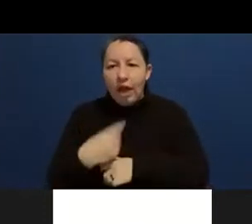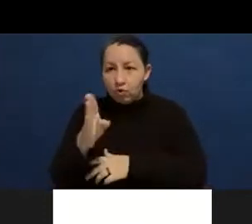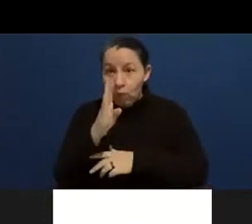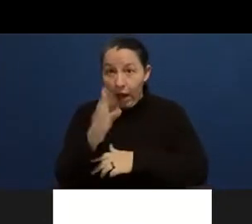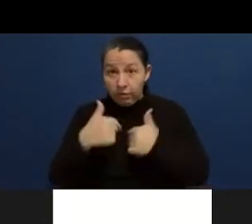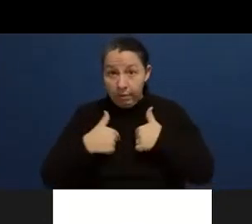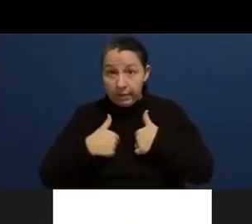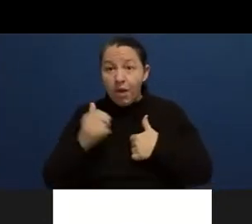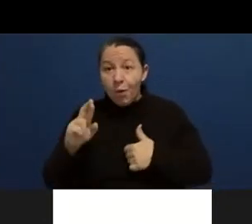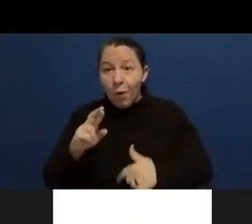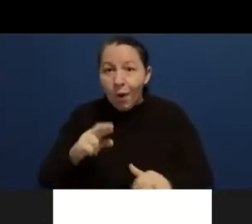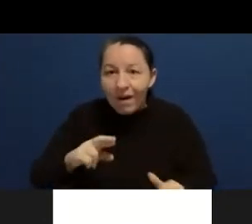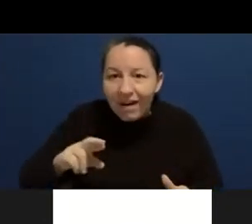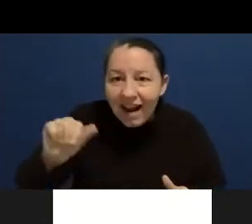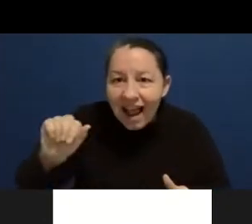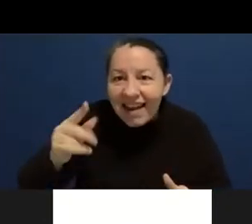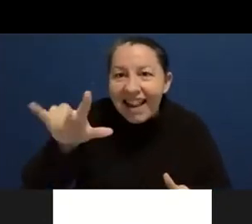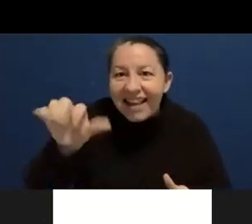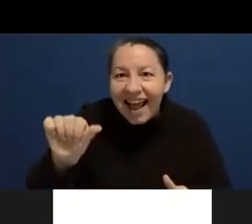I'll turn over right now for a quick introduction.